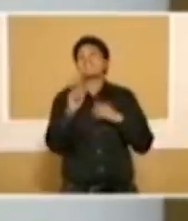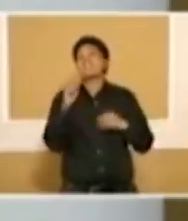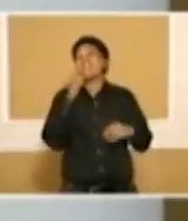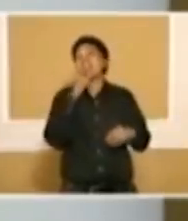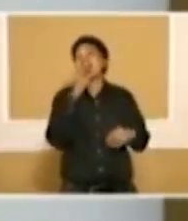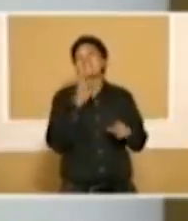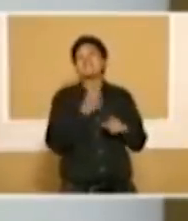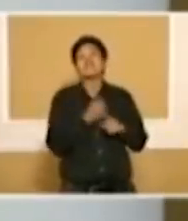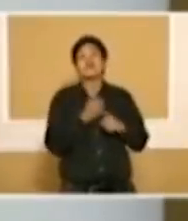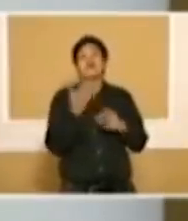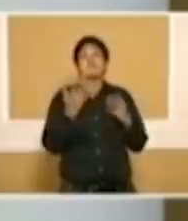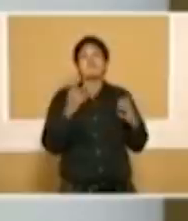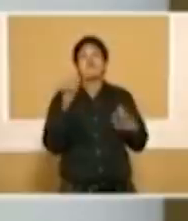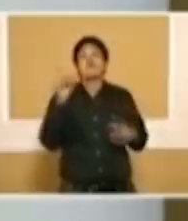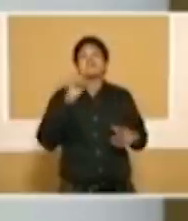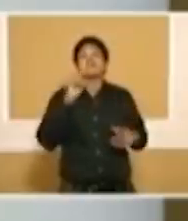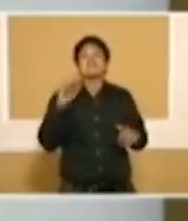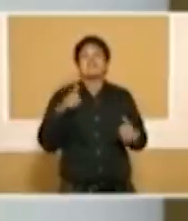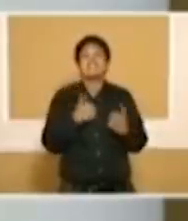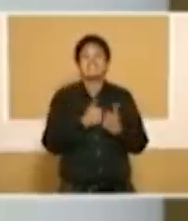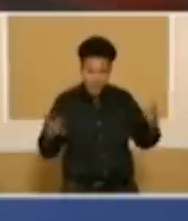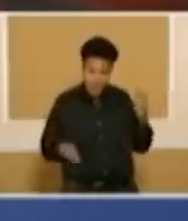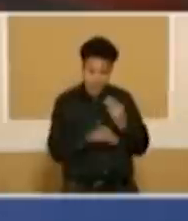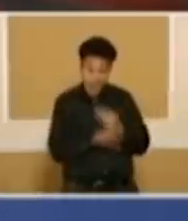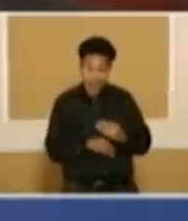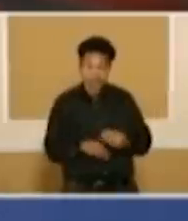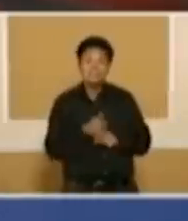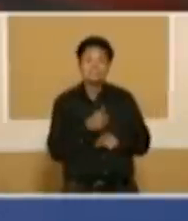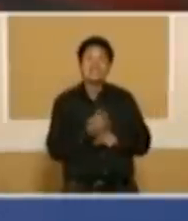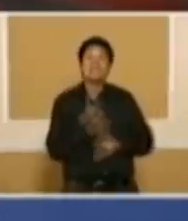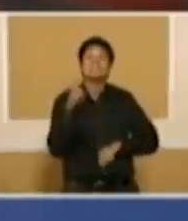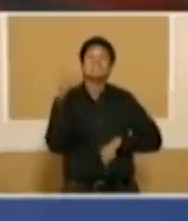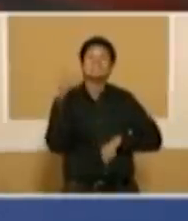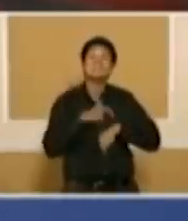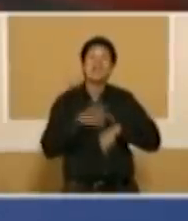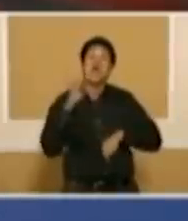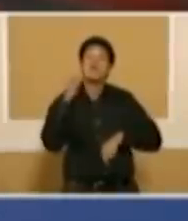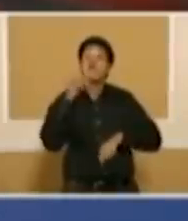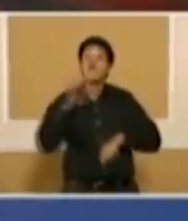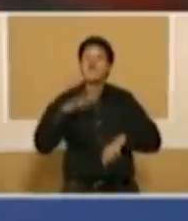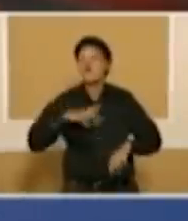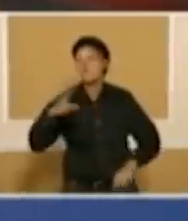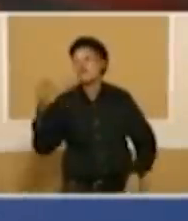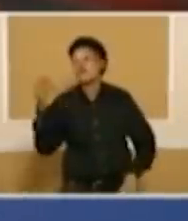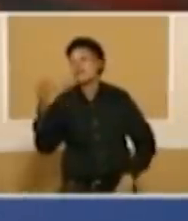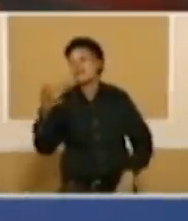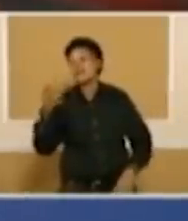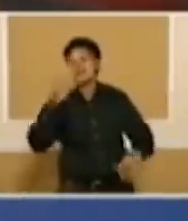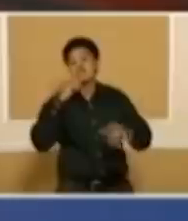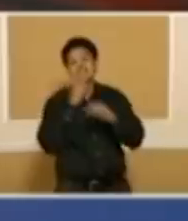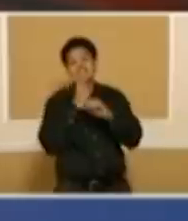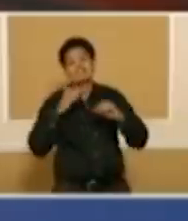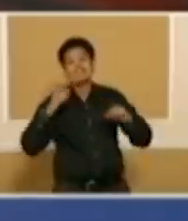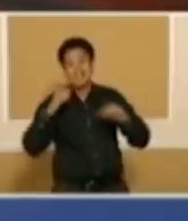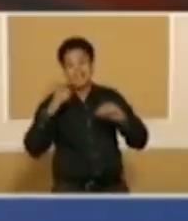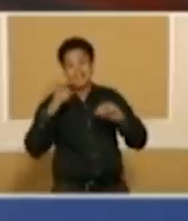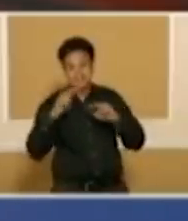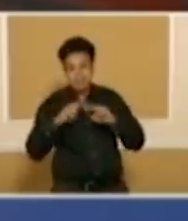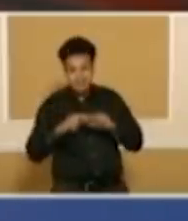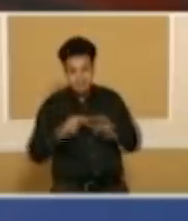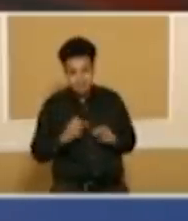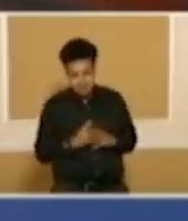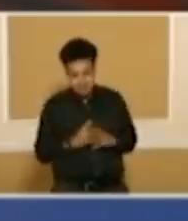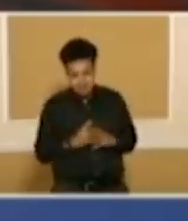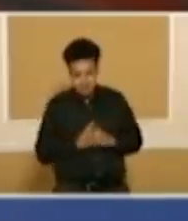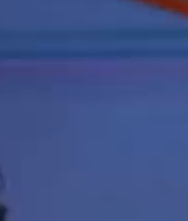was probably one of the most challenging seats to win. It is time that women are given safe seats.